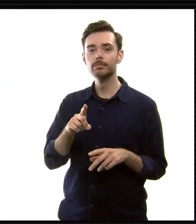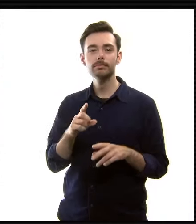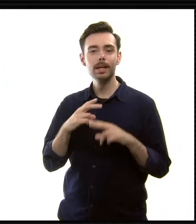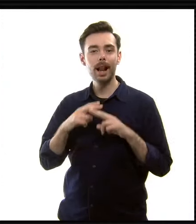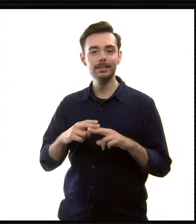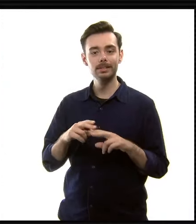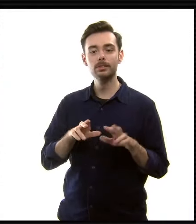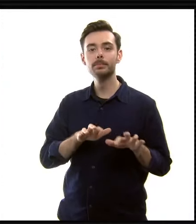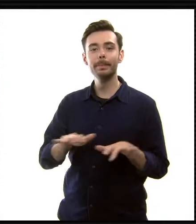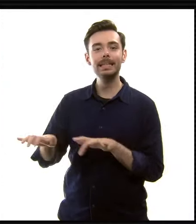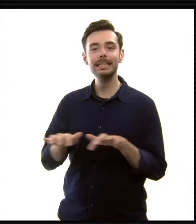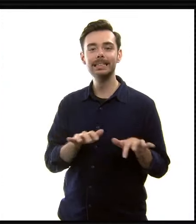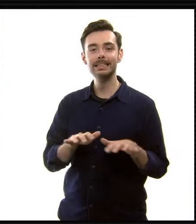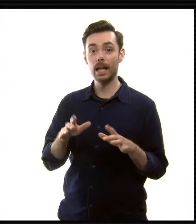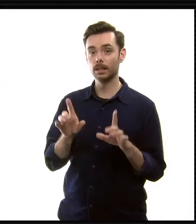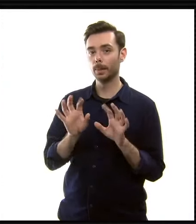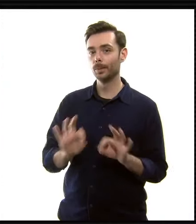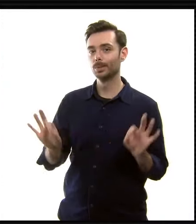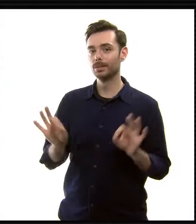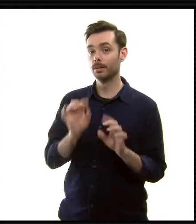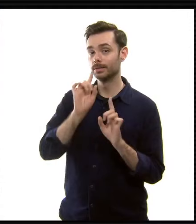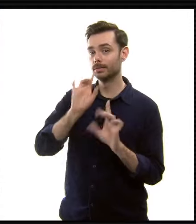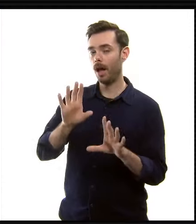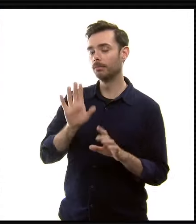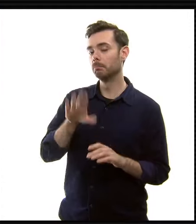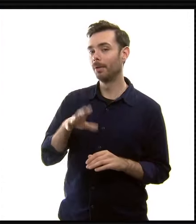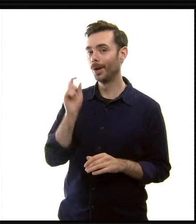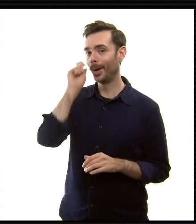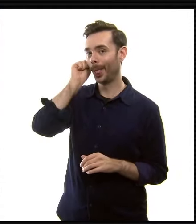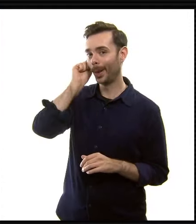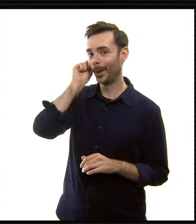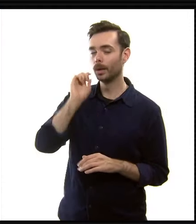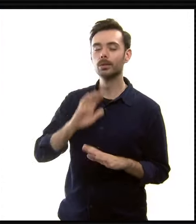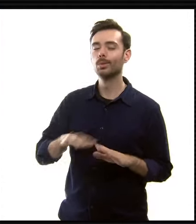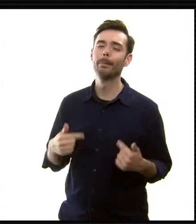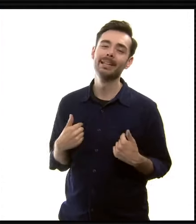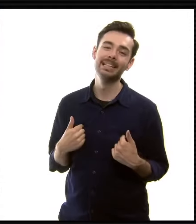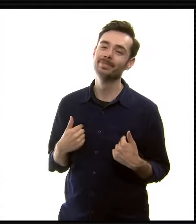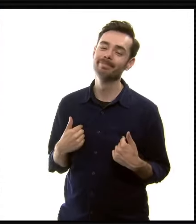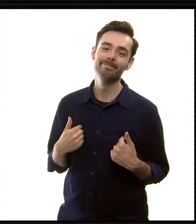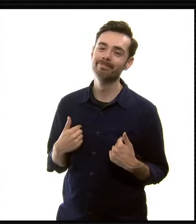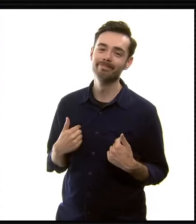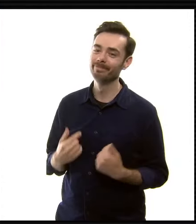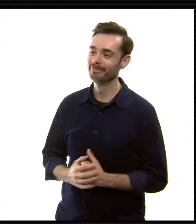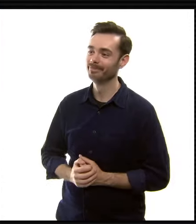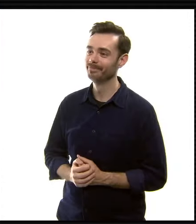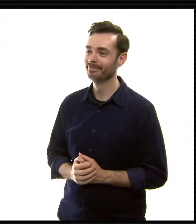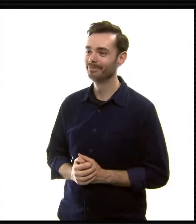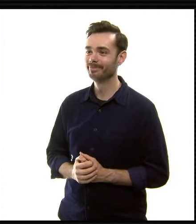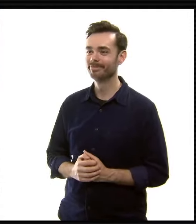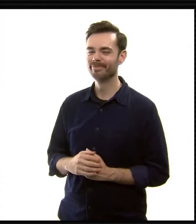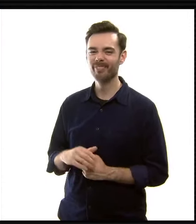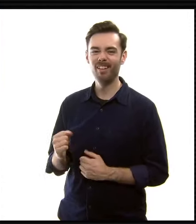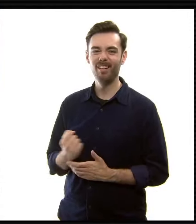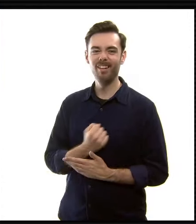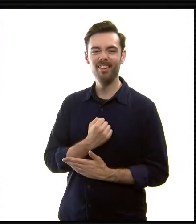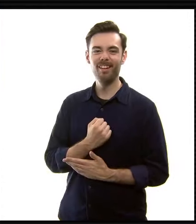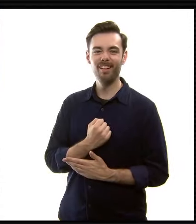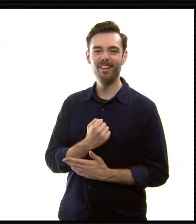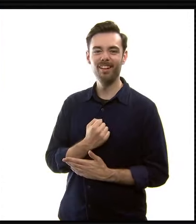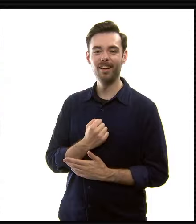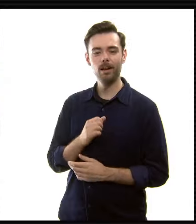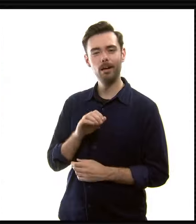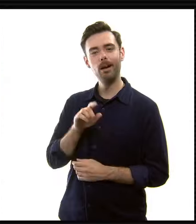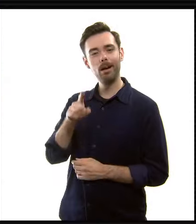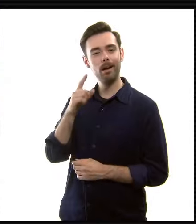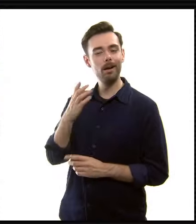music megastar. And here's a little guess, a little clue, I should say. It's not me. Oh. Yeah, unfortunately, although I do play the piano. I saw you